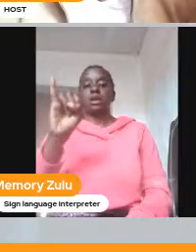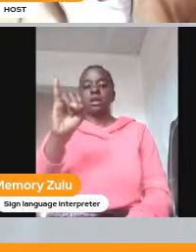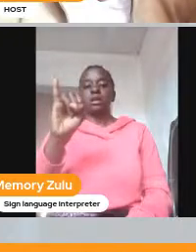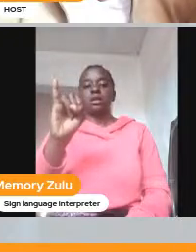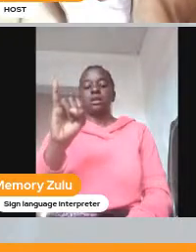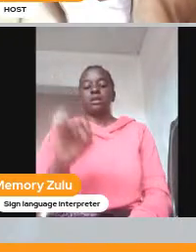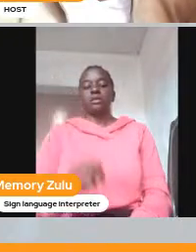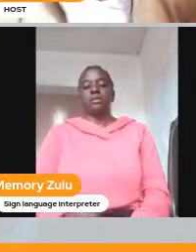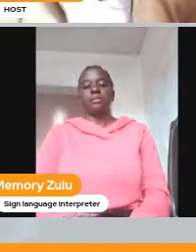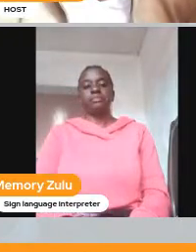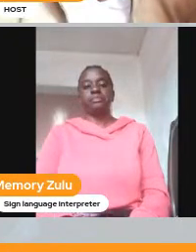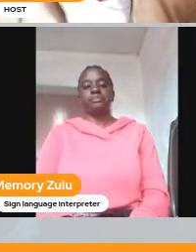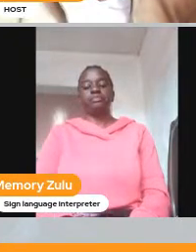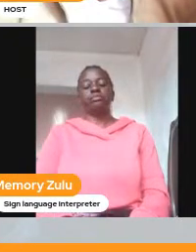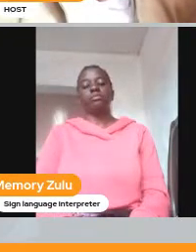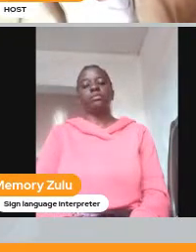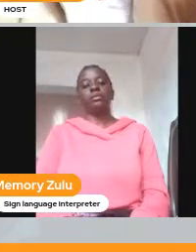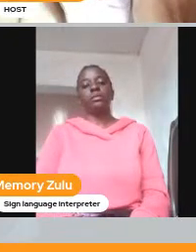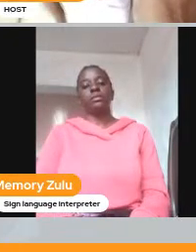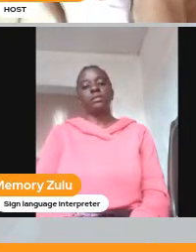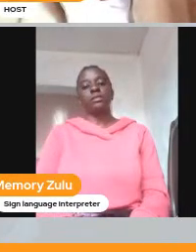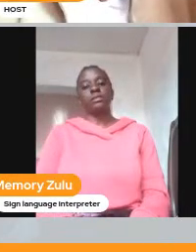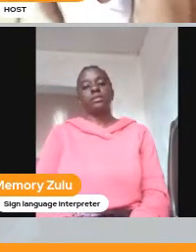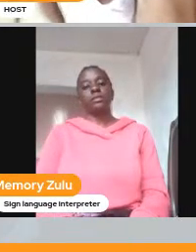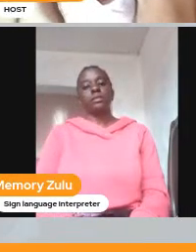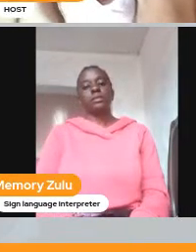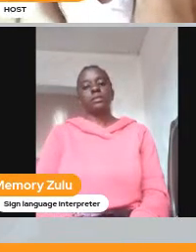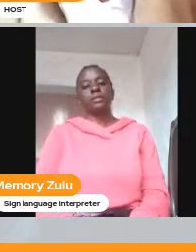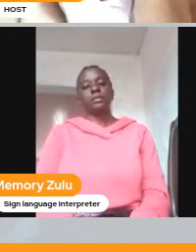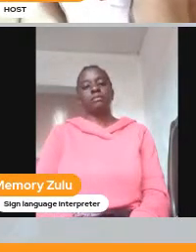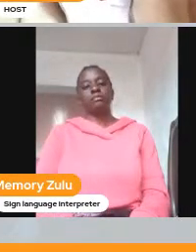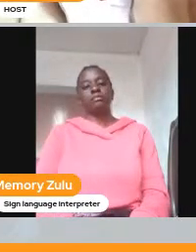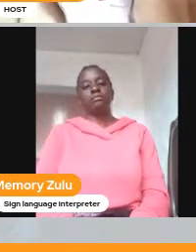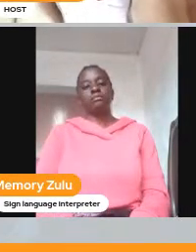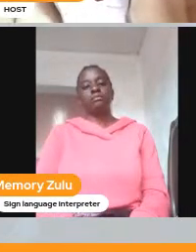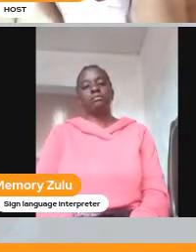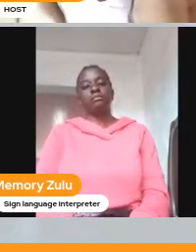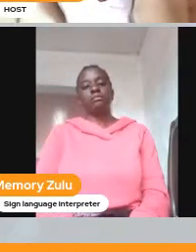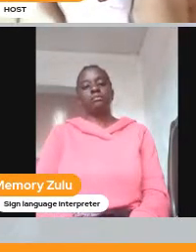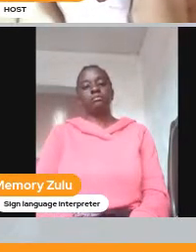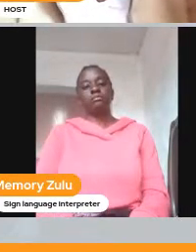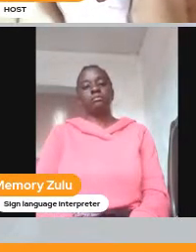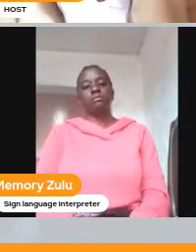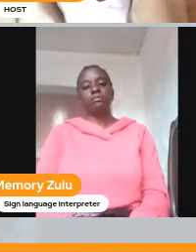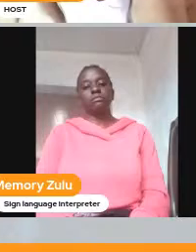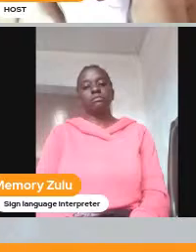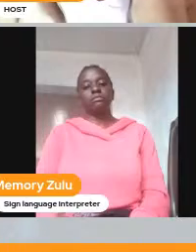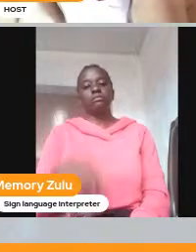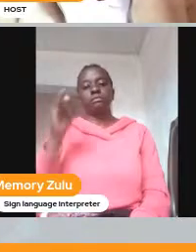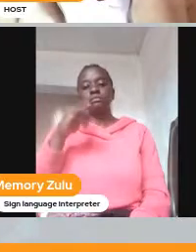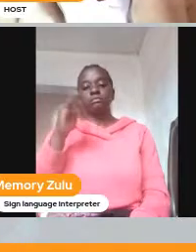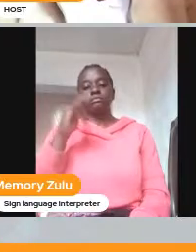urine. I think those are the most people who are at risk of the STIs and the UTI.